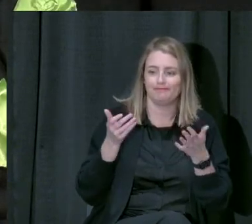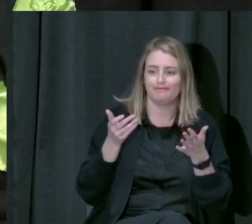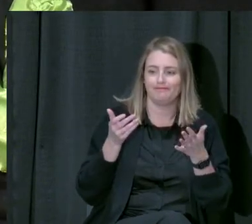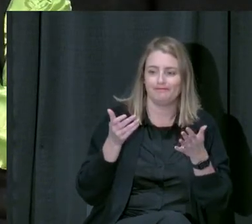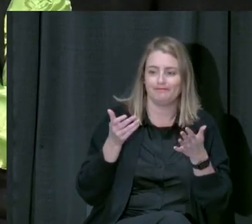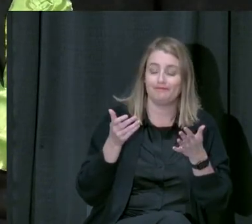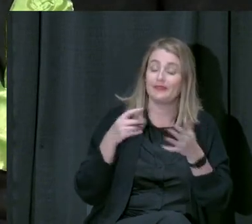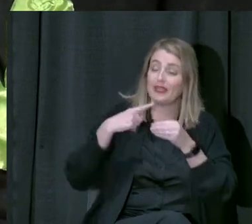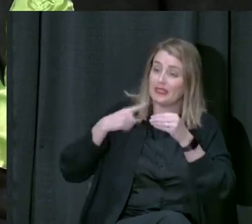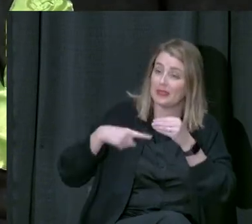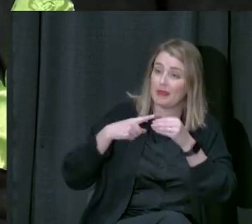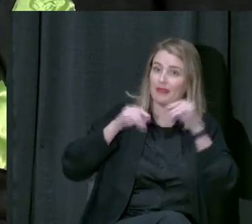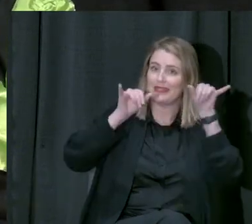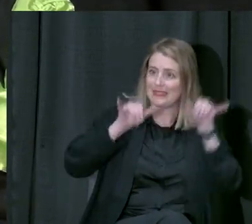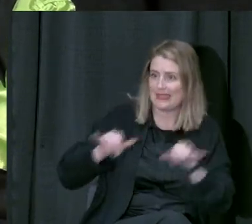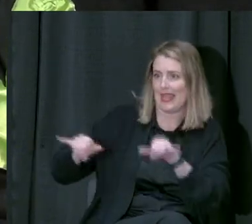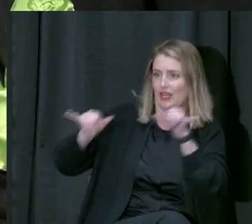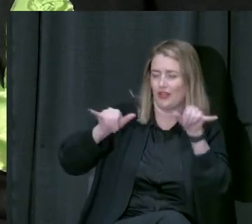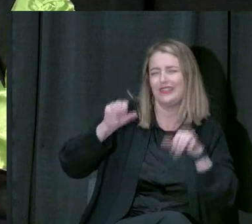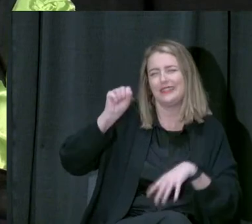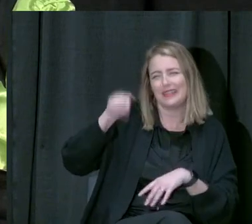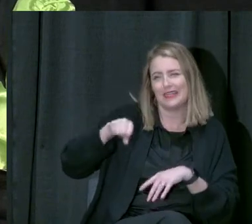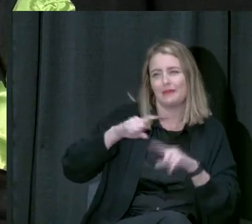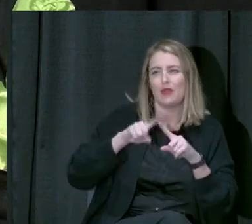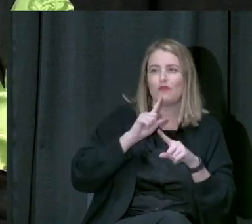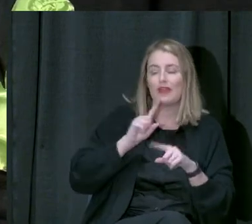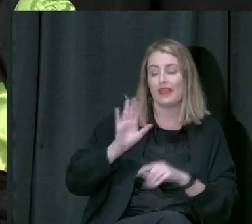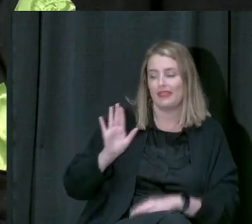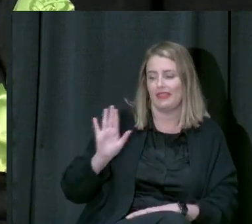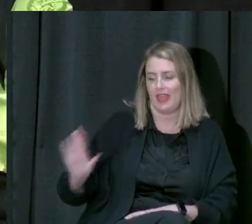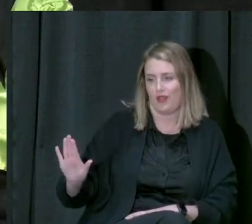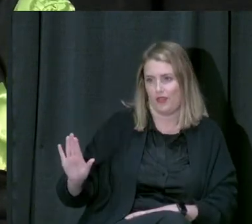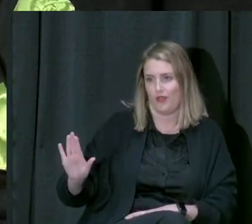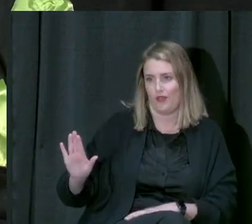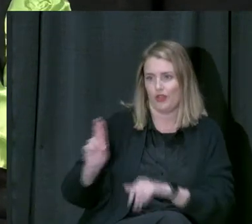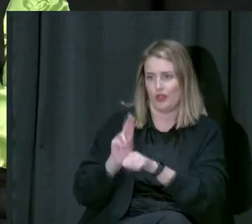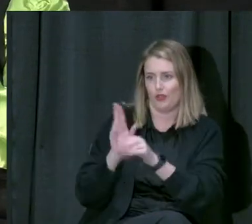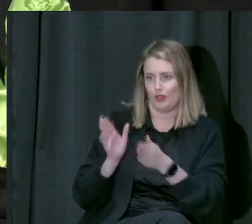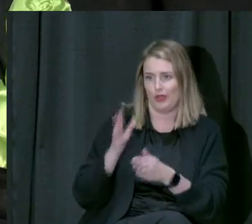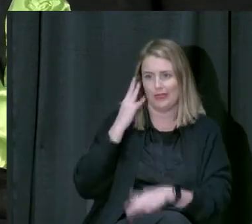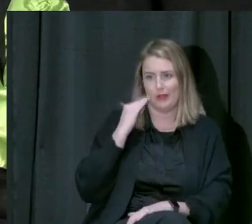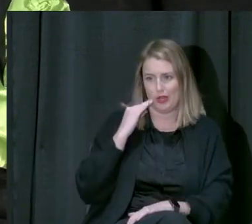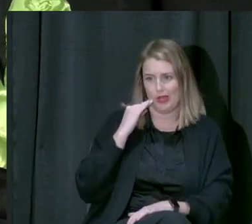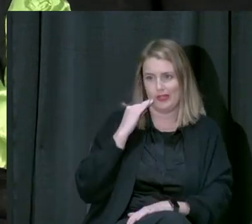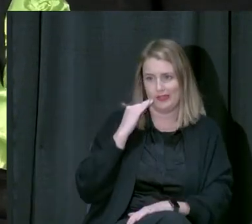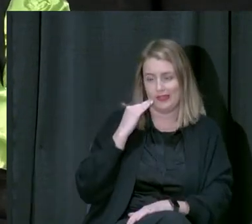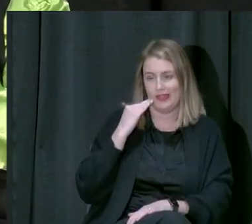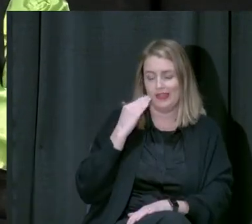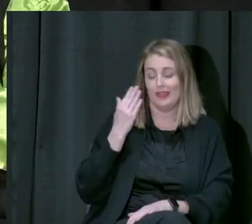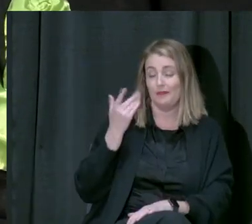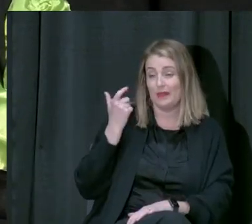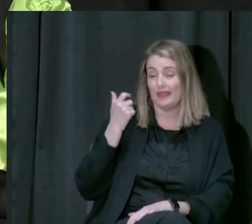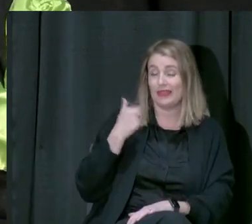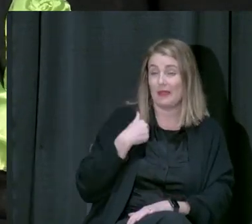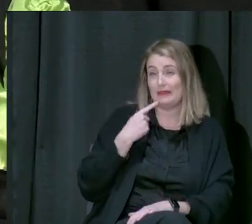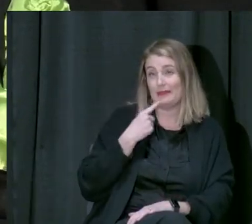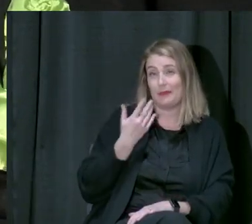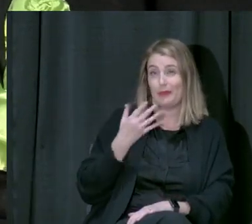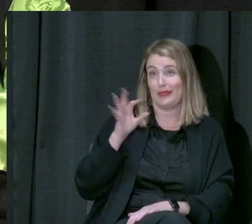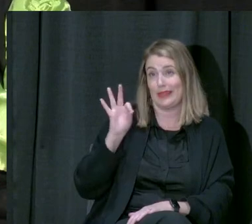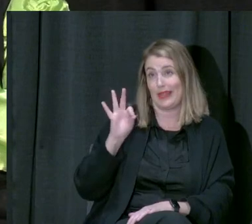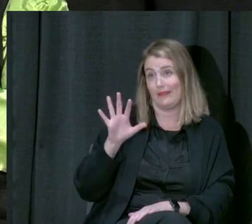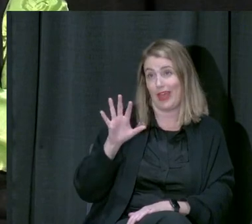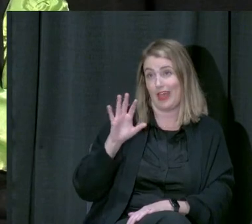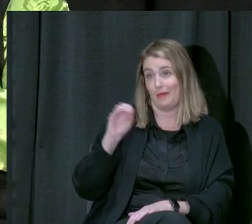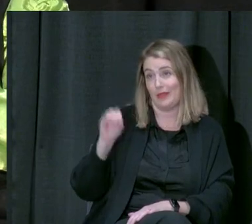it is about the standard, but it's really about that user experience, because the end user, I would venture to say that